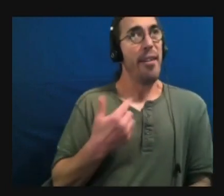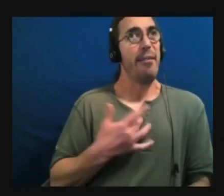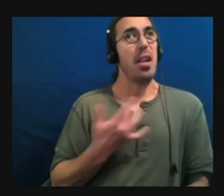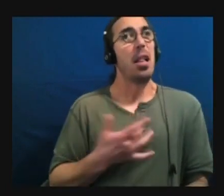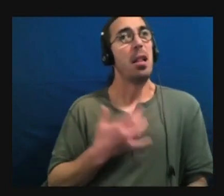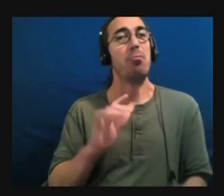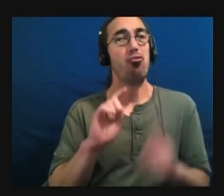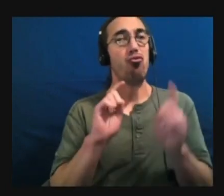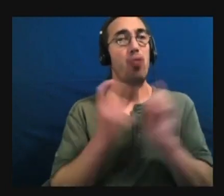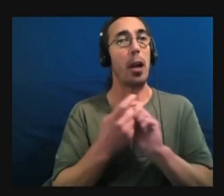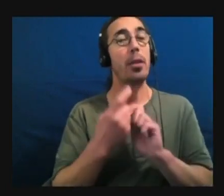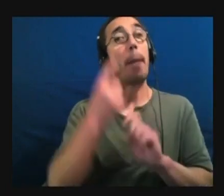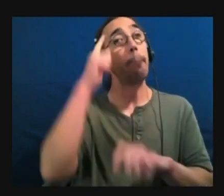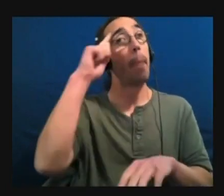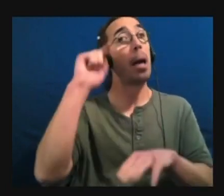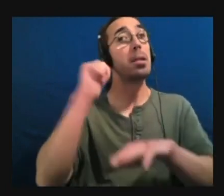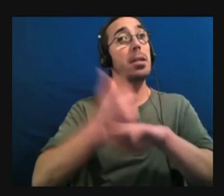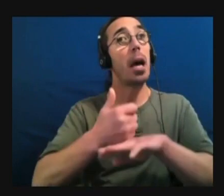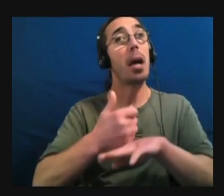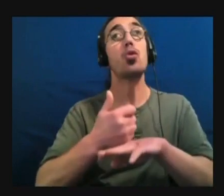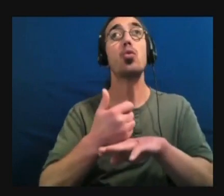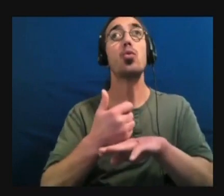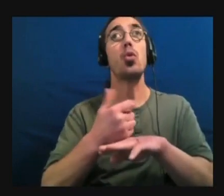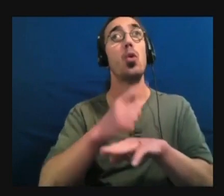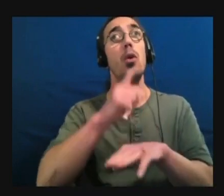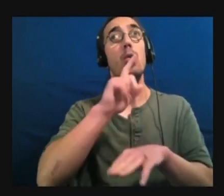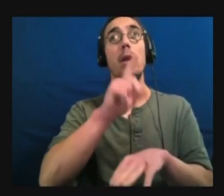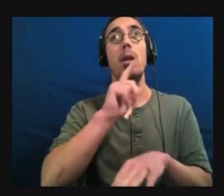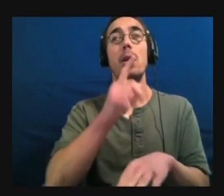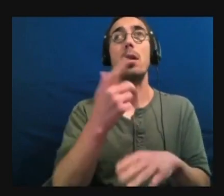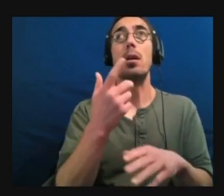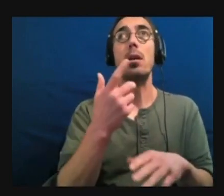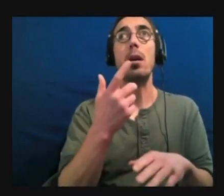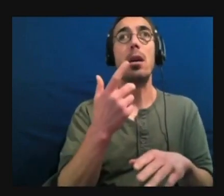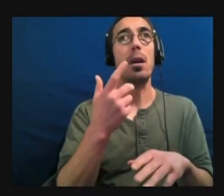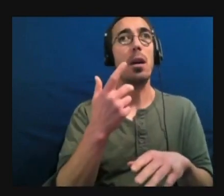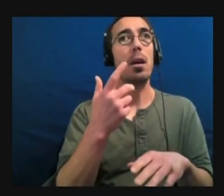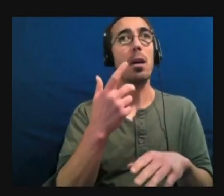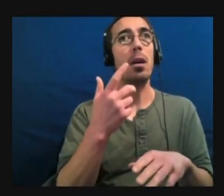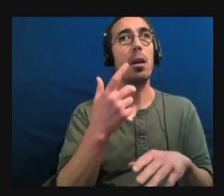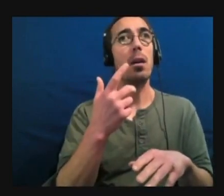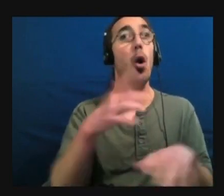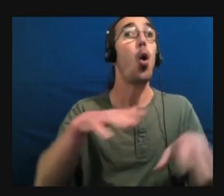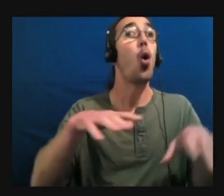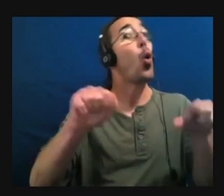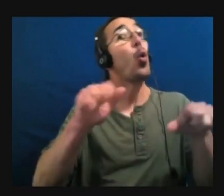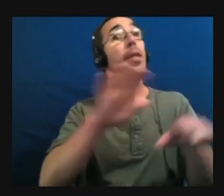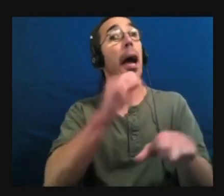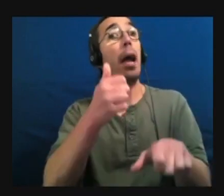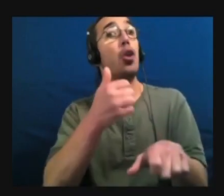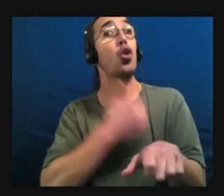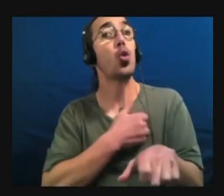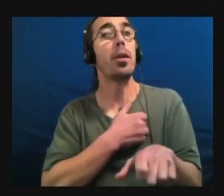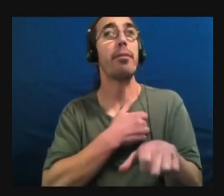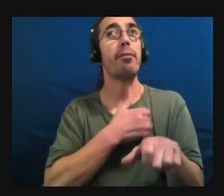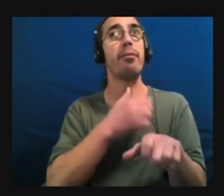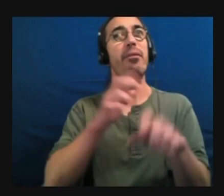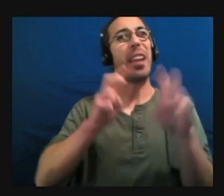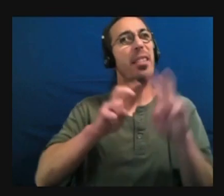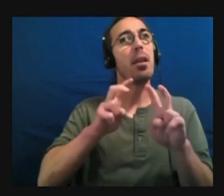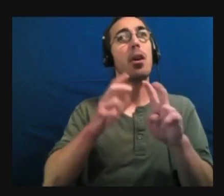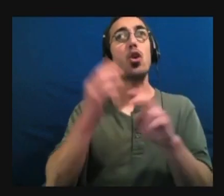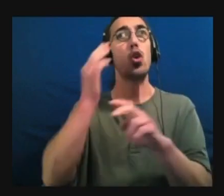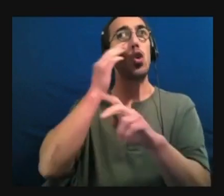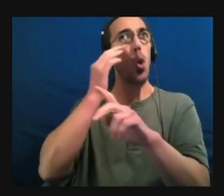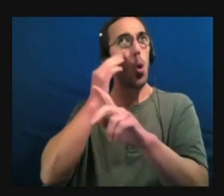changing the mindset to really have the attitude of investing in getting to